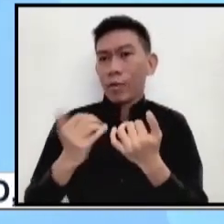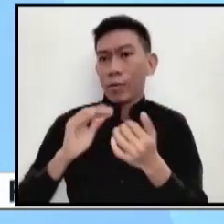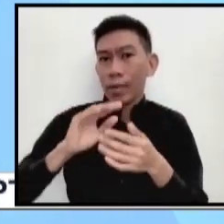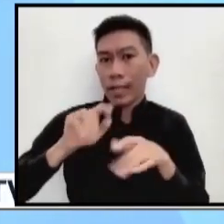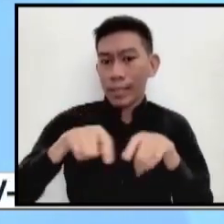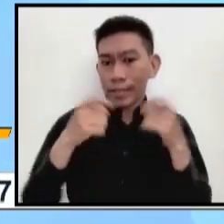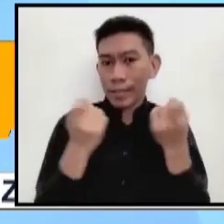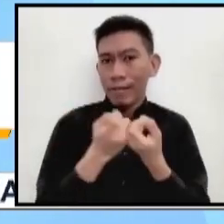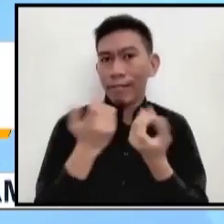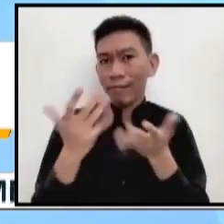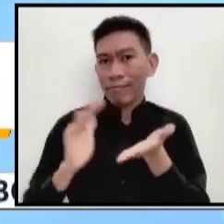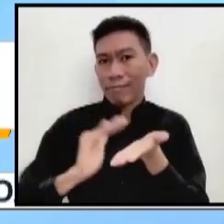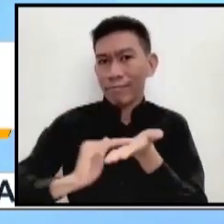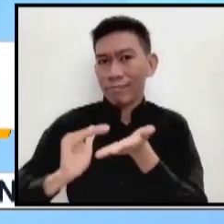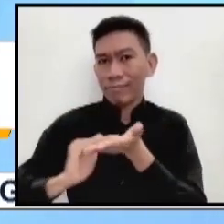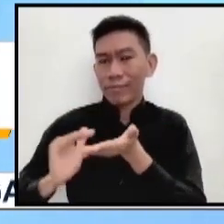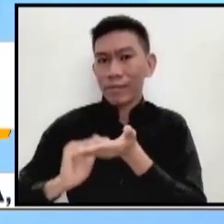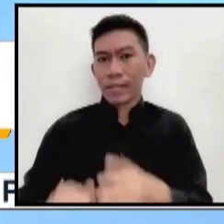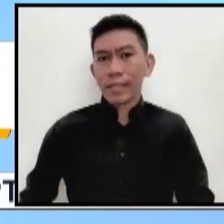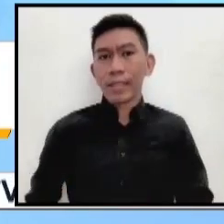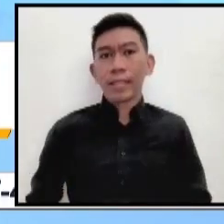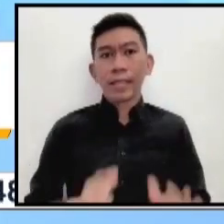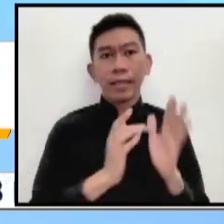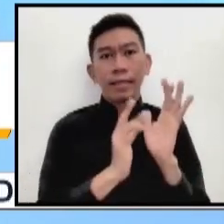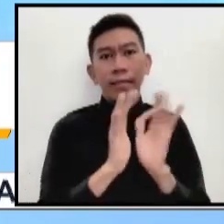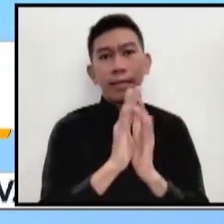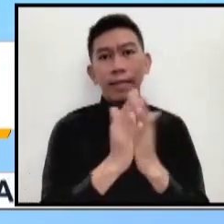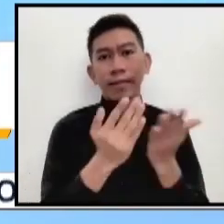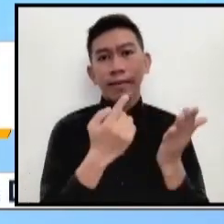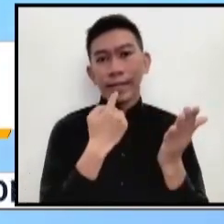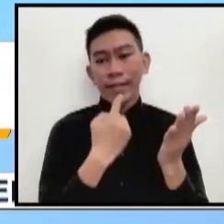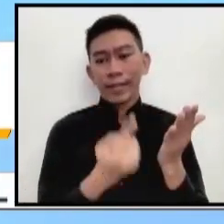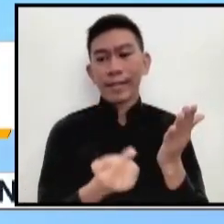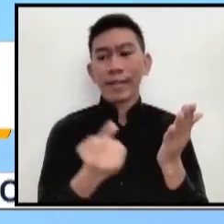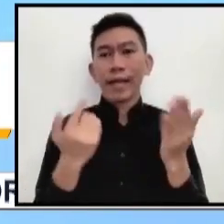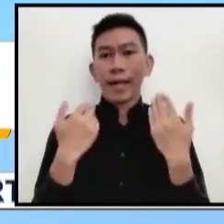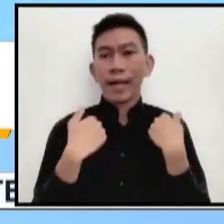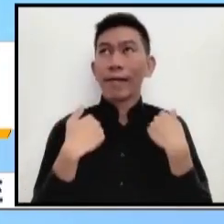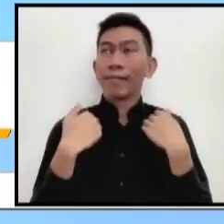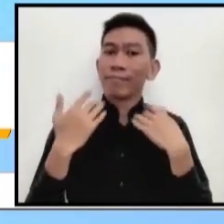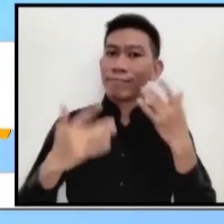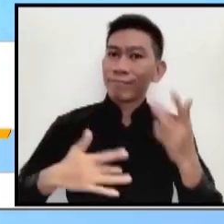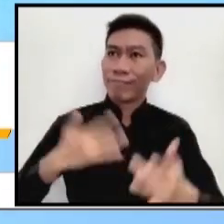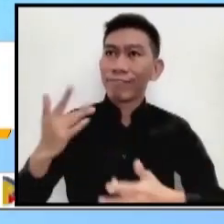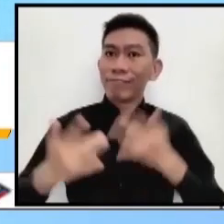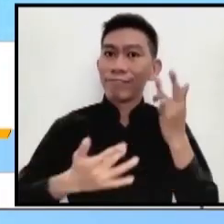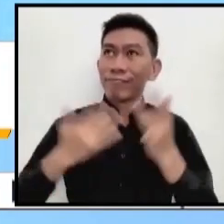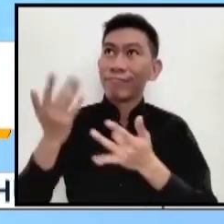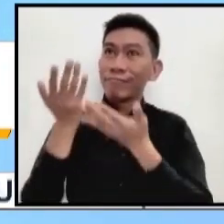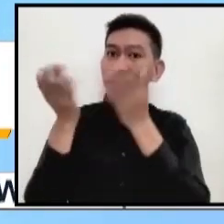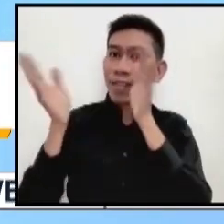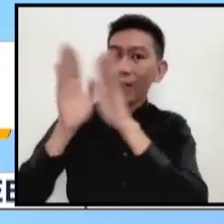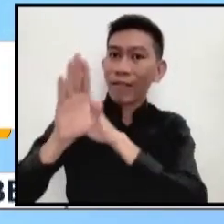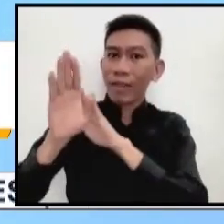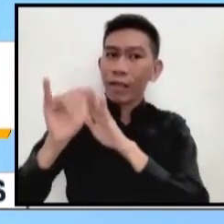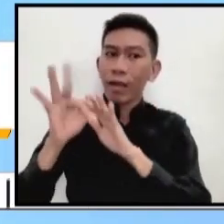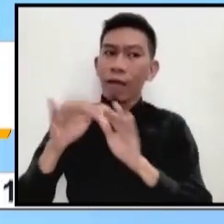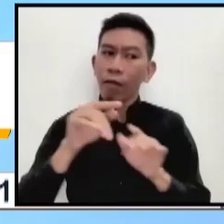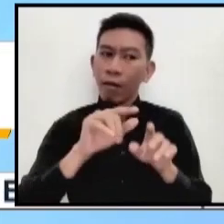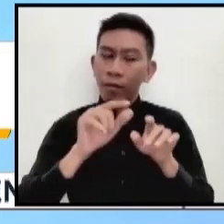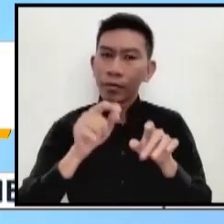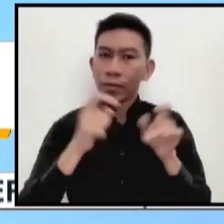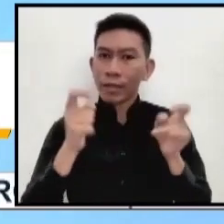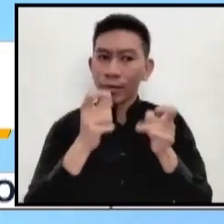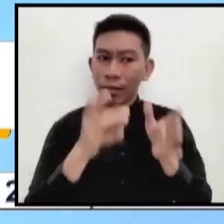rejoicing in heaven mm-hmm. over one sinner who repents. So that is our source of satisfaction and joy.